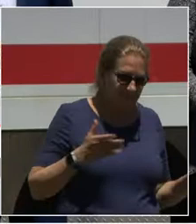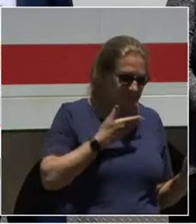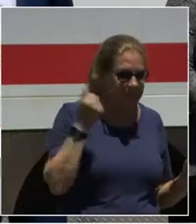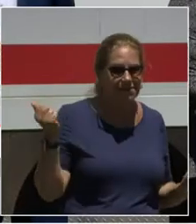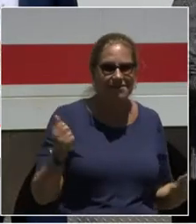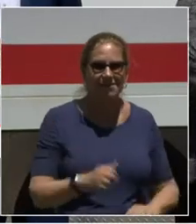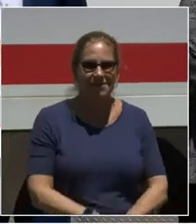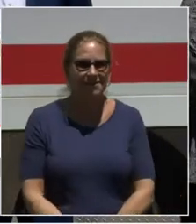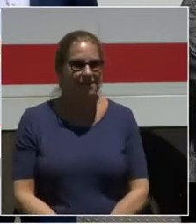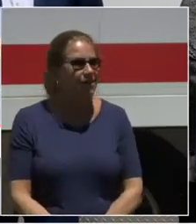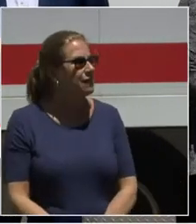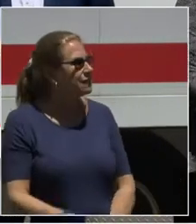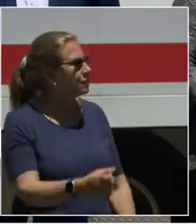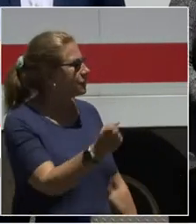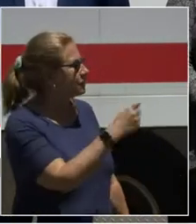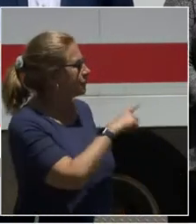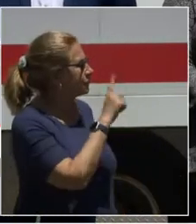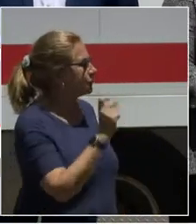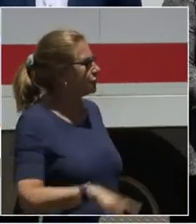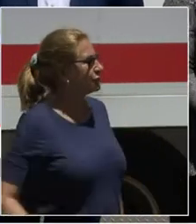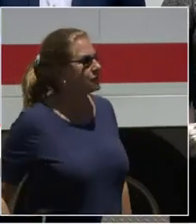those who it is FDA approved for?